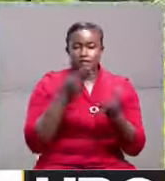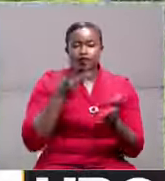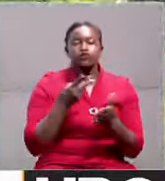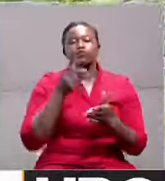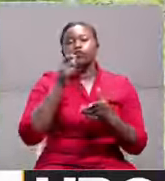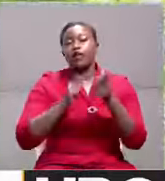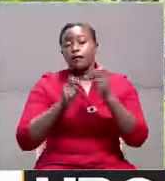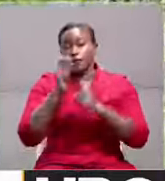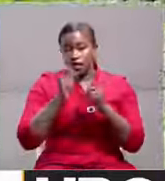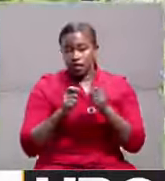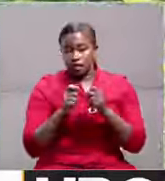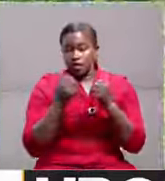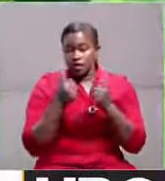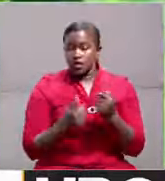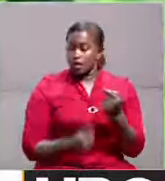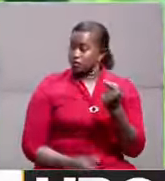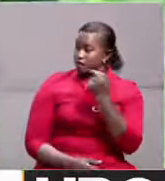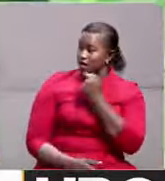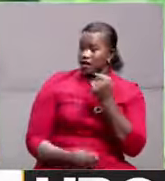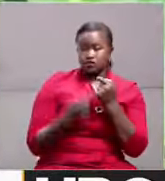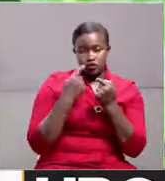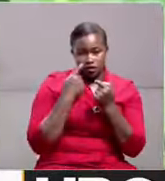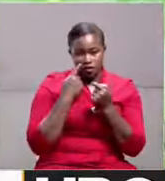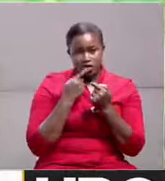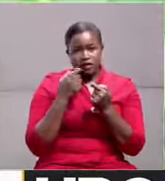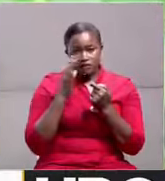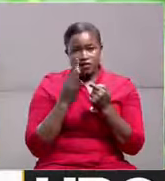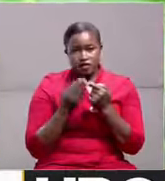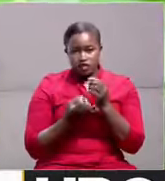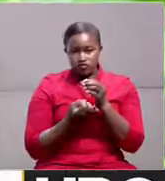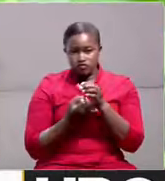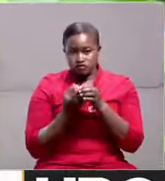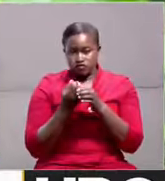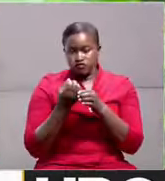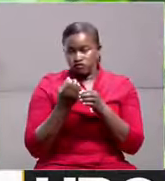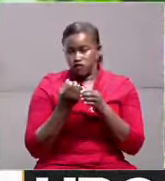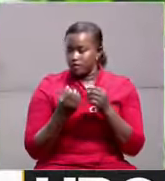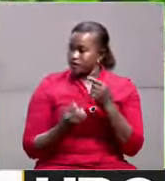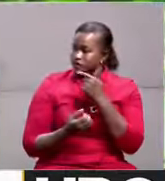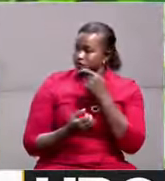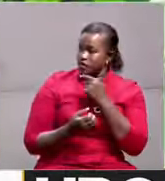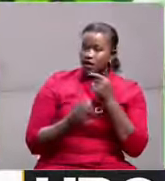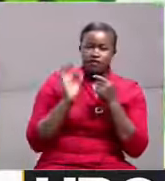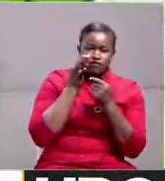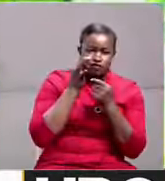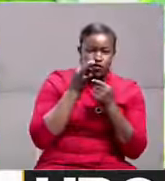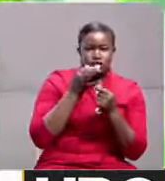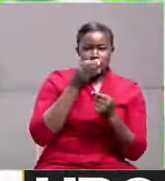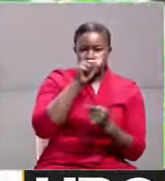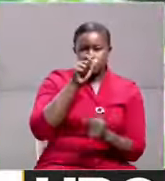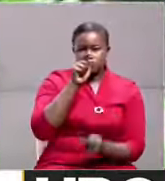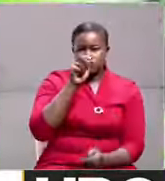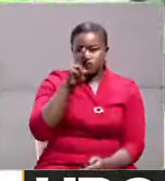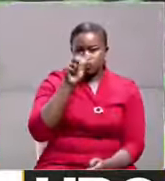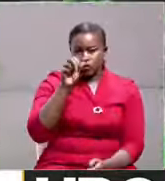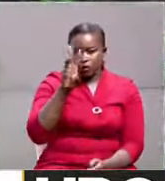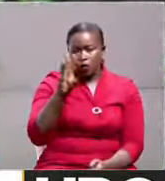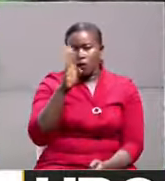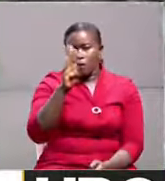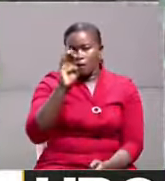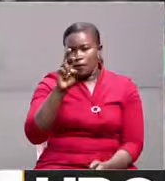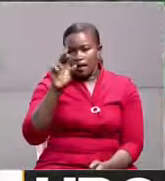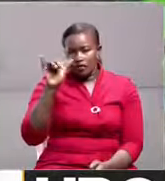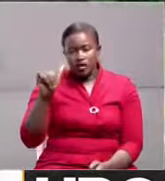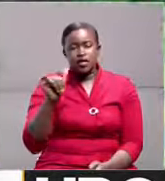So behind there you have seen at the farm we have planted strawberries. These are fresh strawberries which get ripe. We